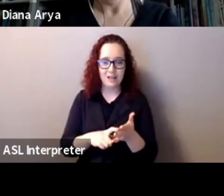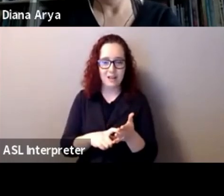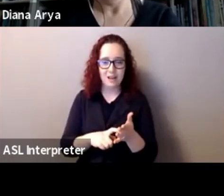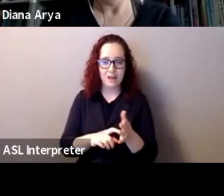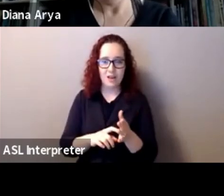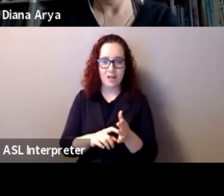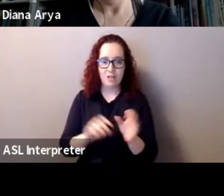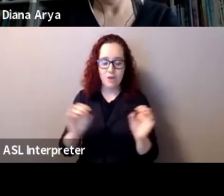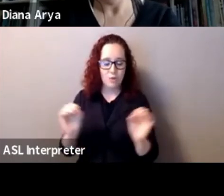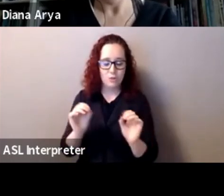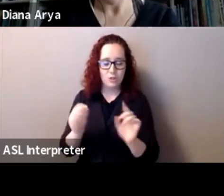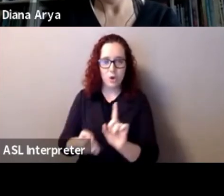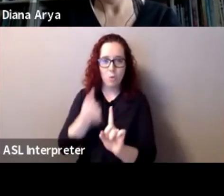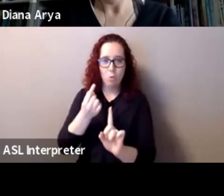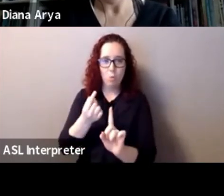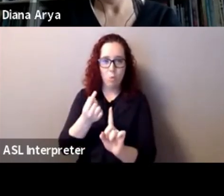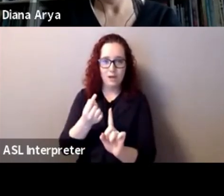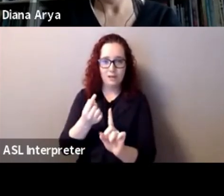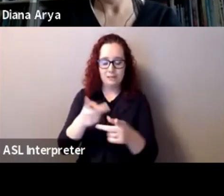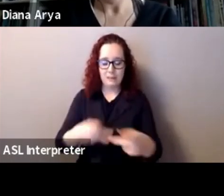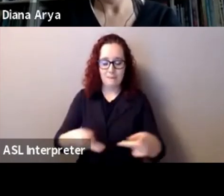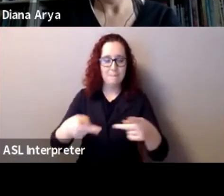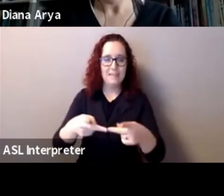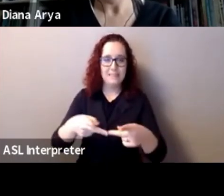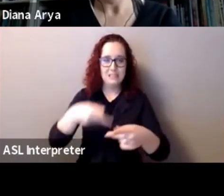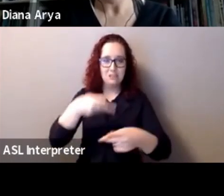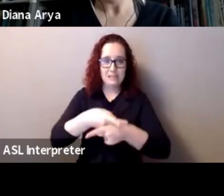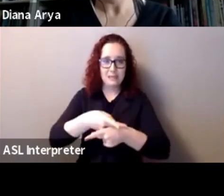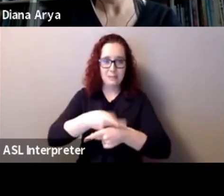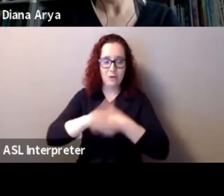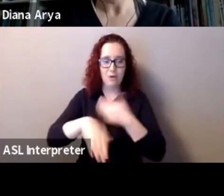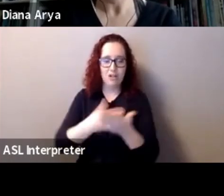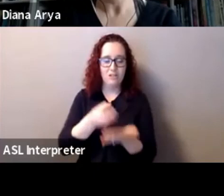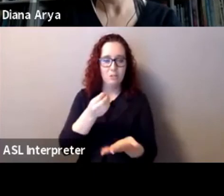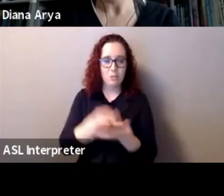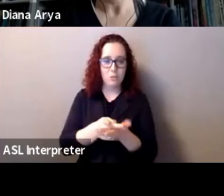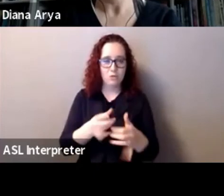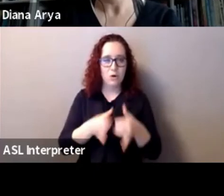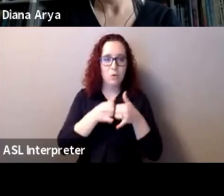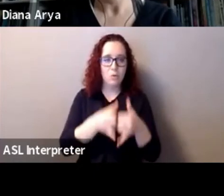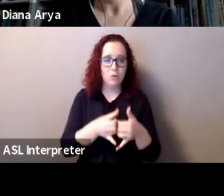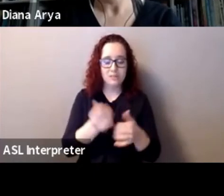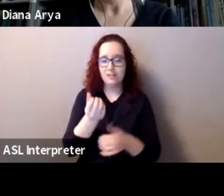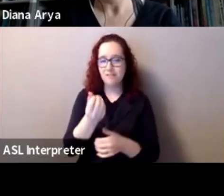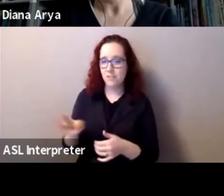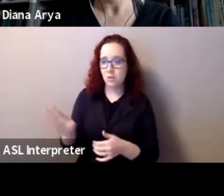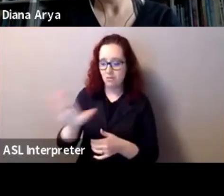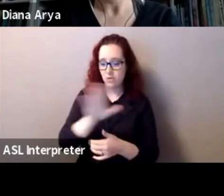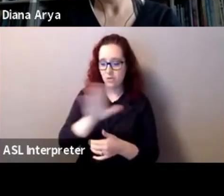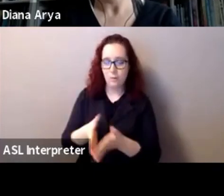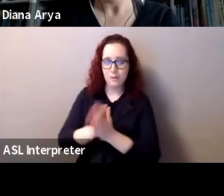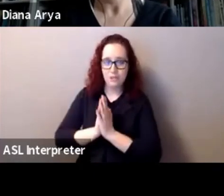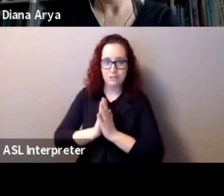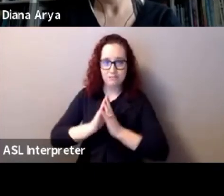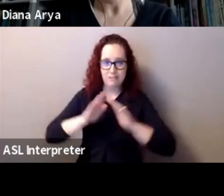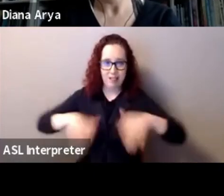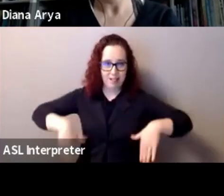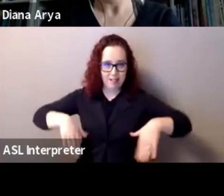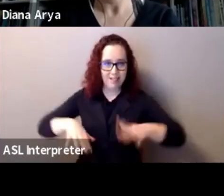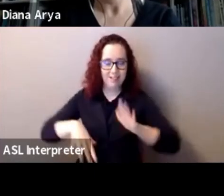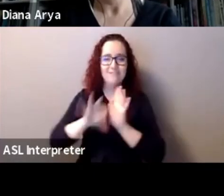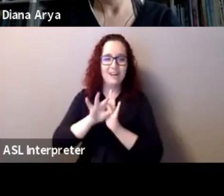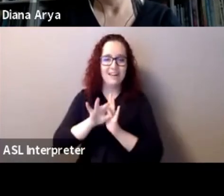approved award petitions. And so I've gone back in time to recreate that. There are a handful of your petitions that I still have not located. I've not given up